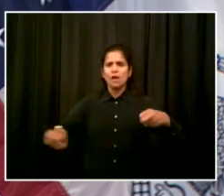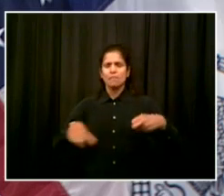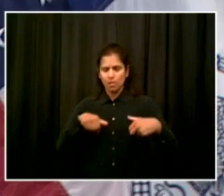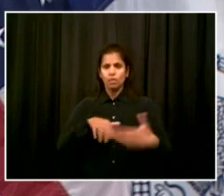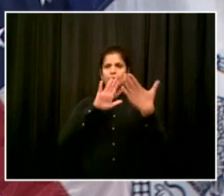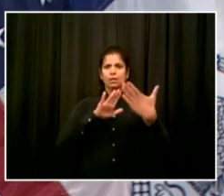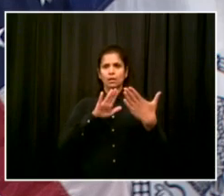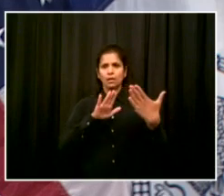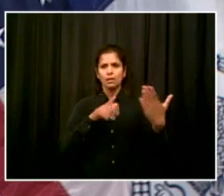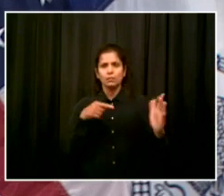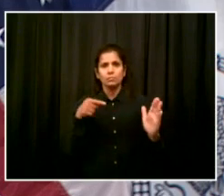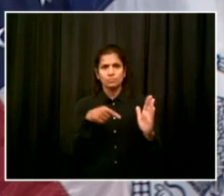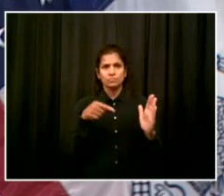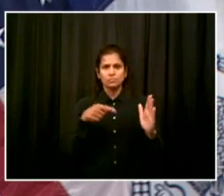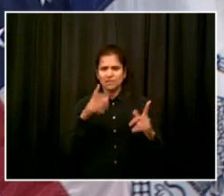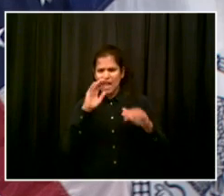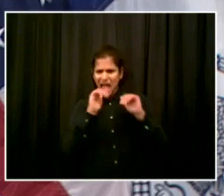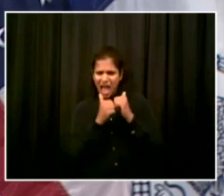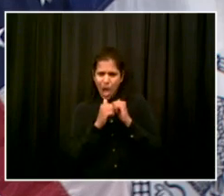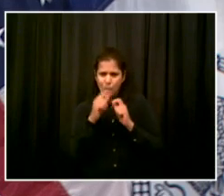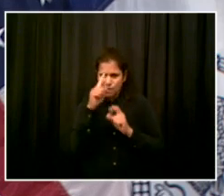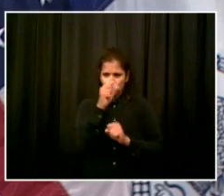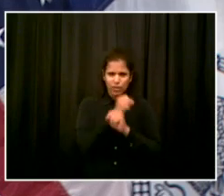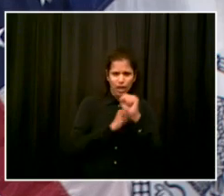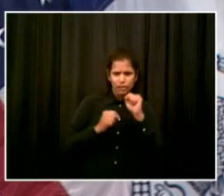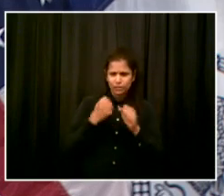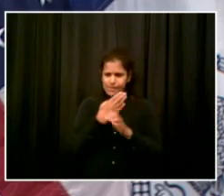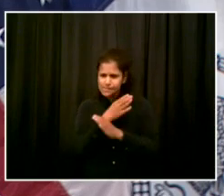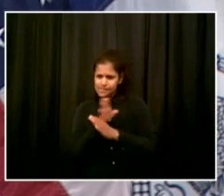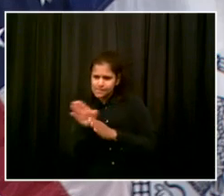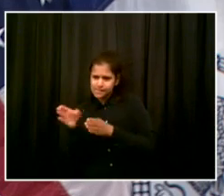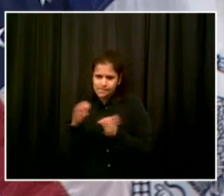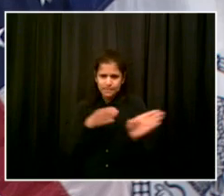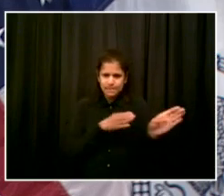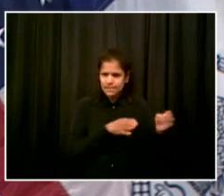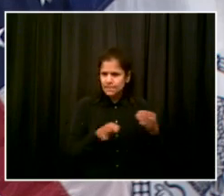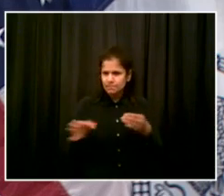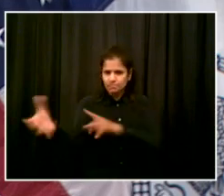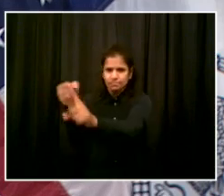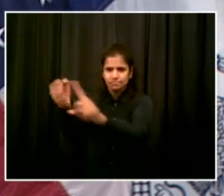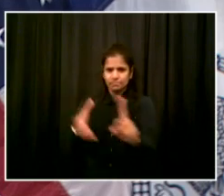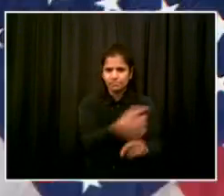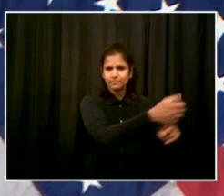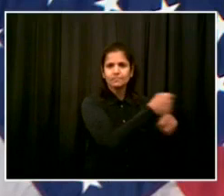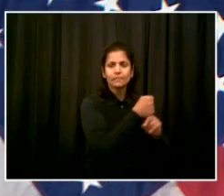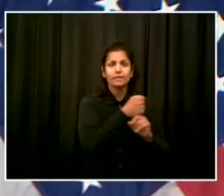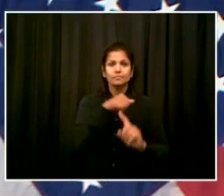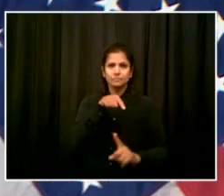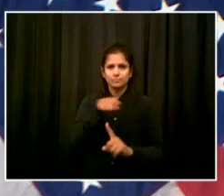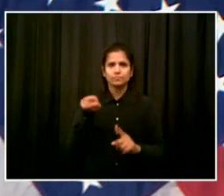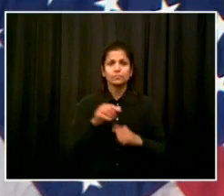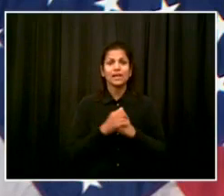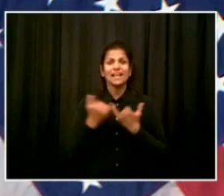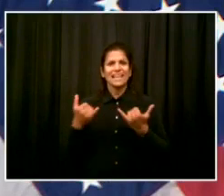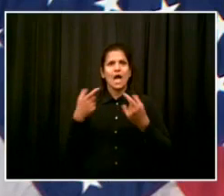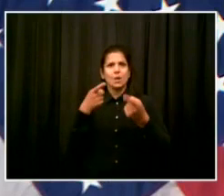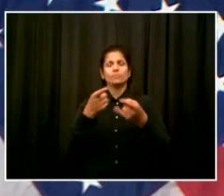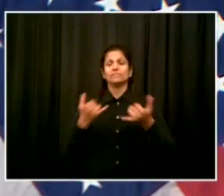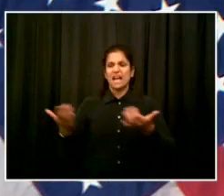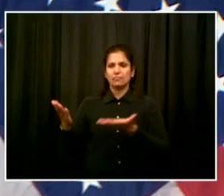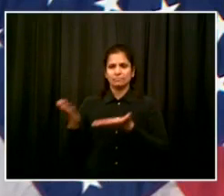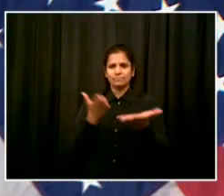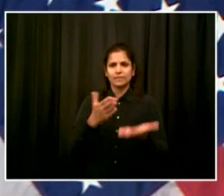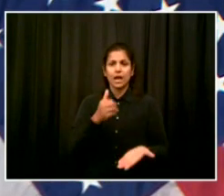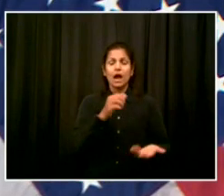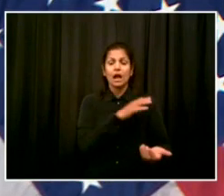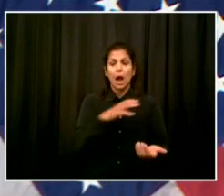all the creative approaches. I've never seen anyone do that better than Dermot Shea. My pleasure to introduce our commissioner. Thank you, Mr. Mayor, and I think